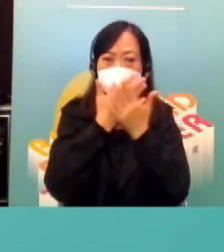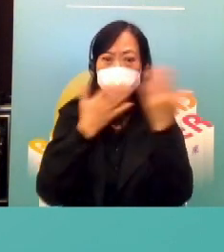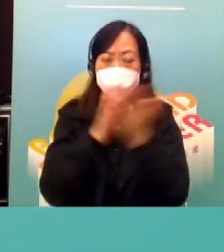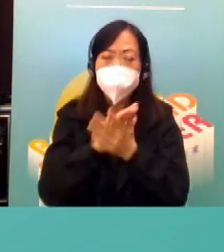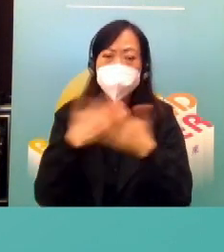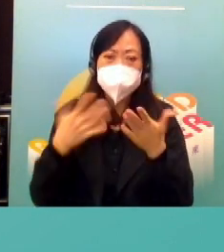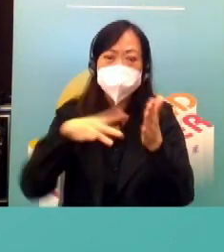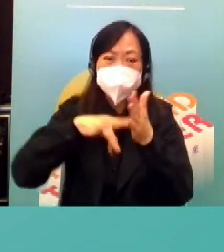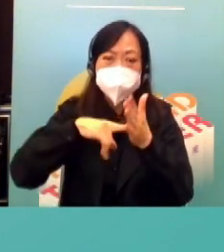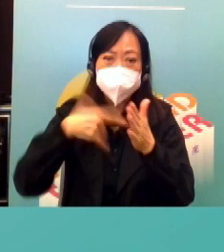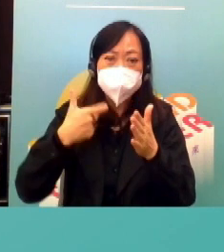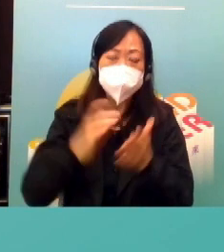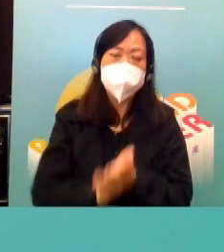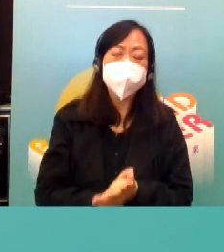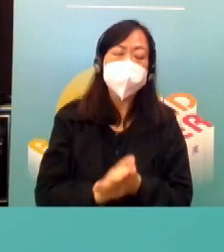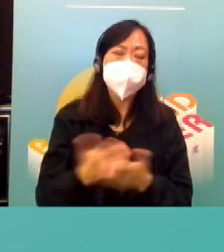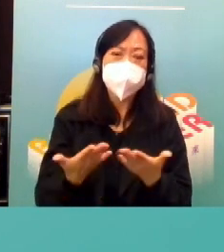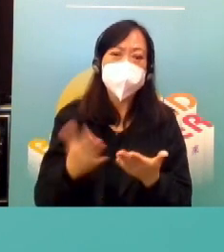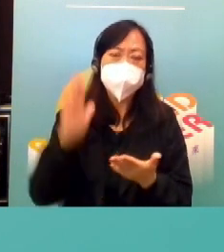carbon solar systems